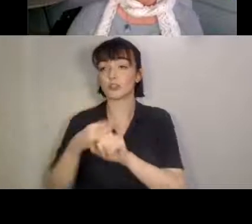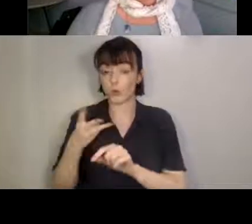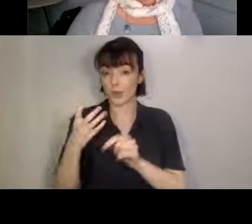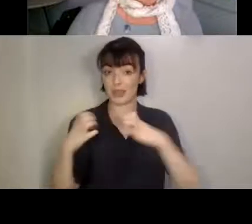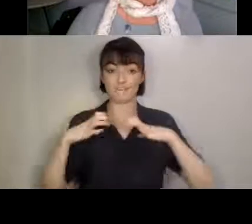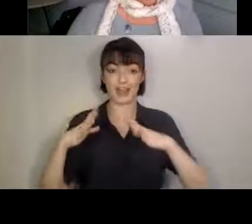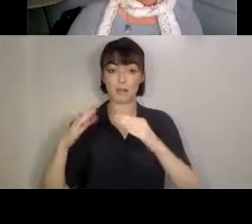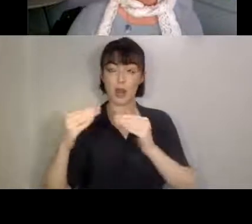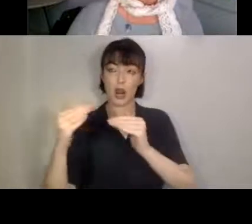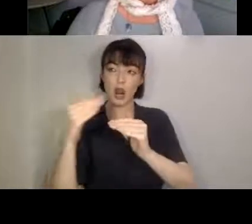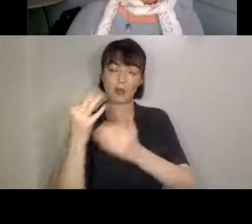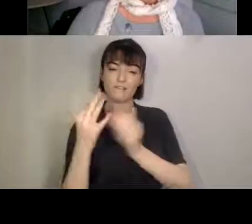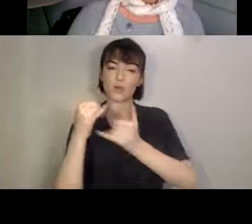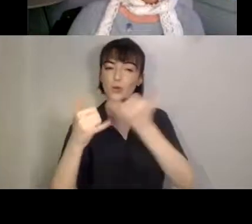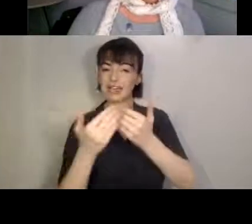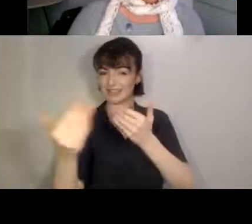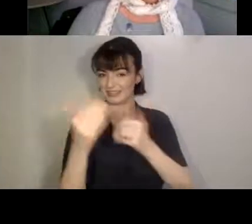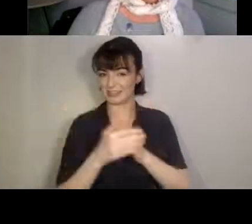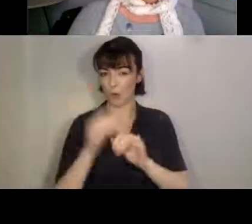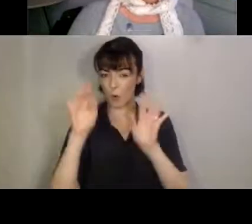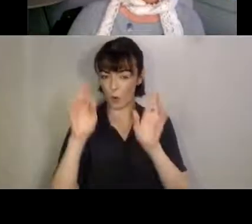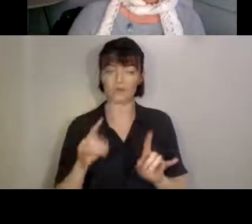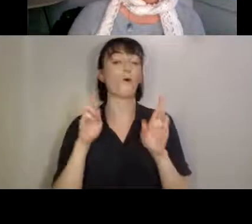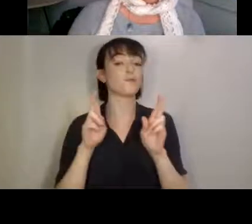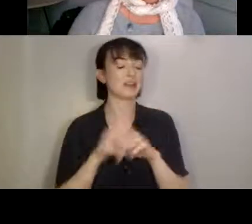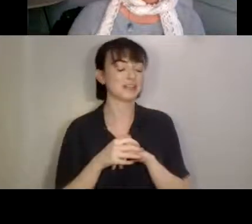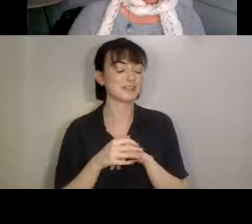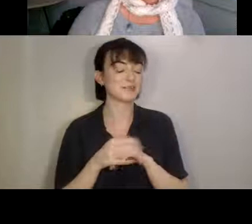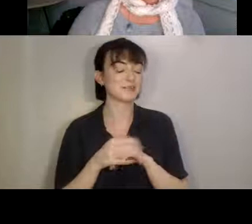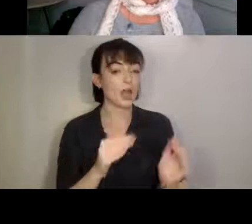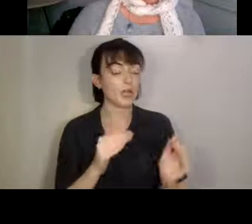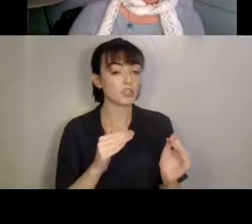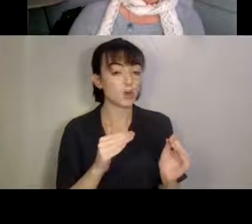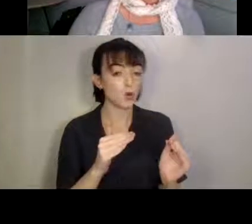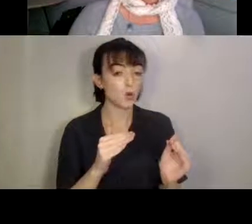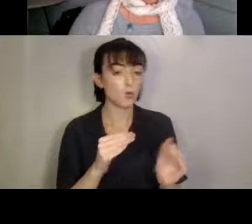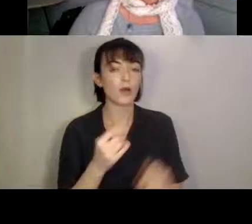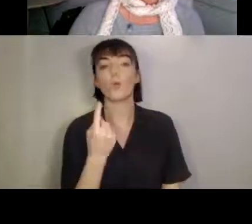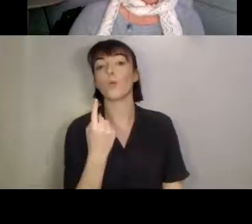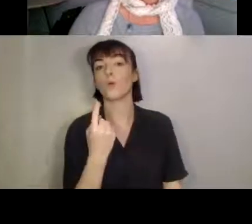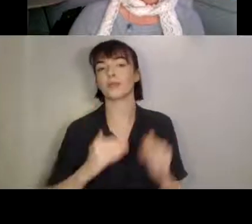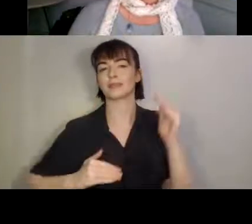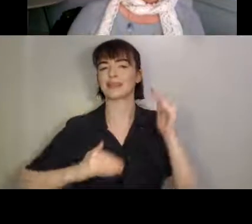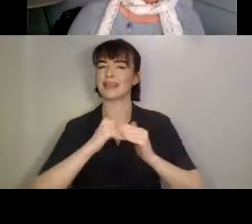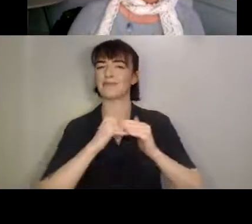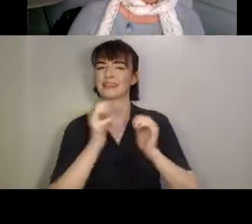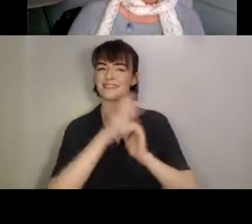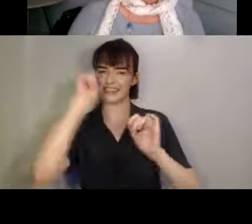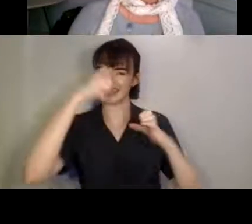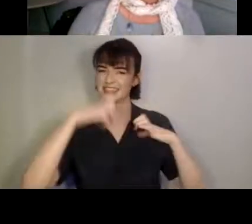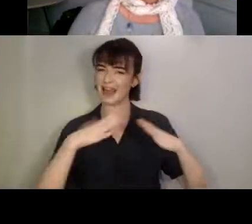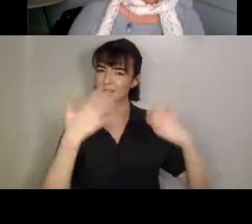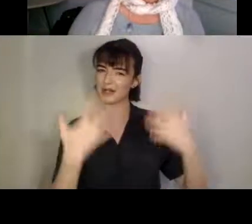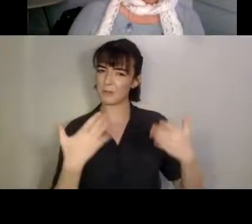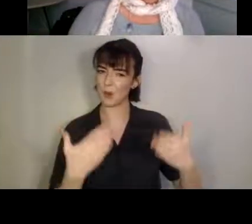few years with any luck. But one of the limitations that I will say about the available tests is that they